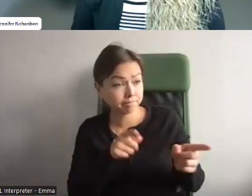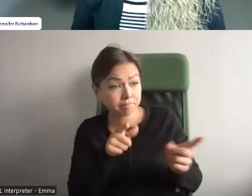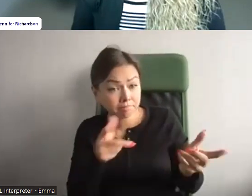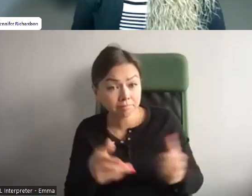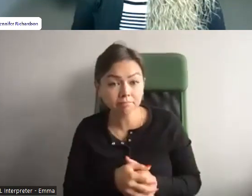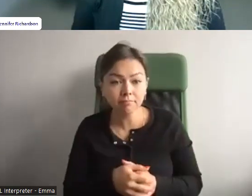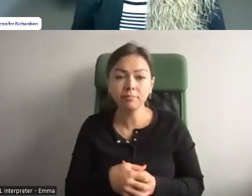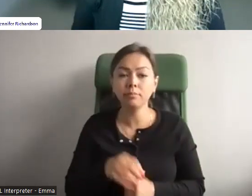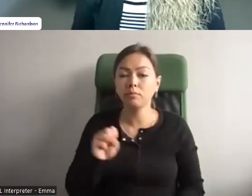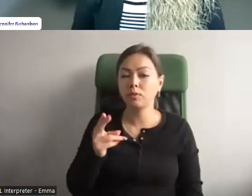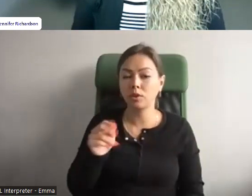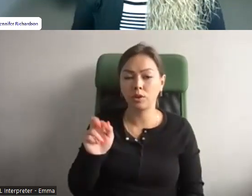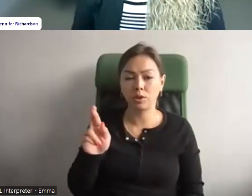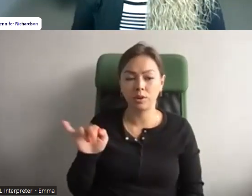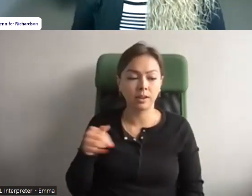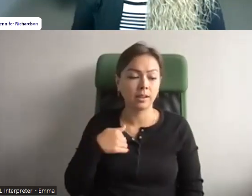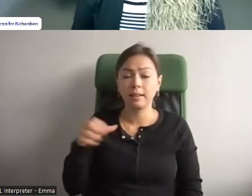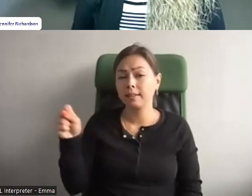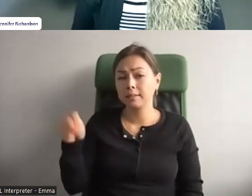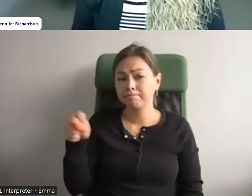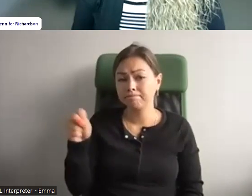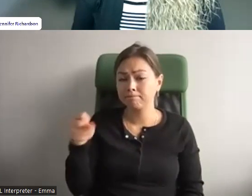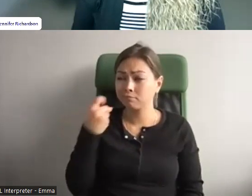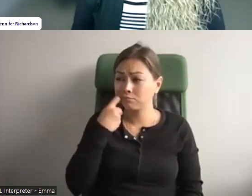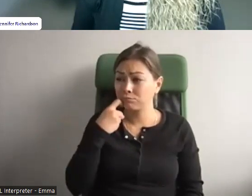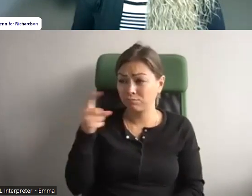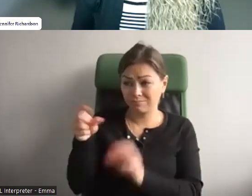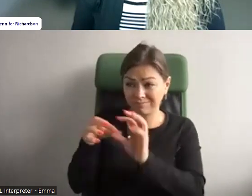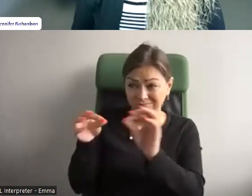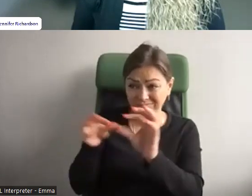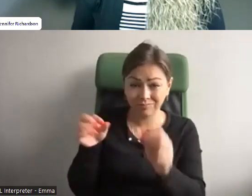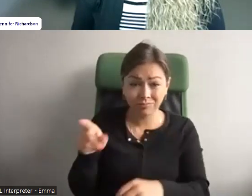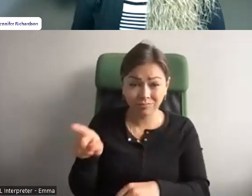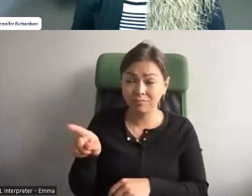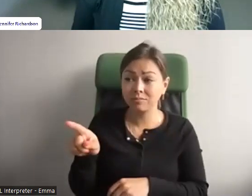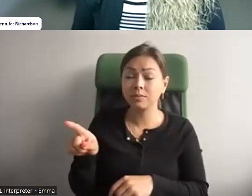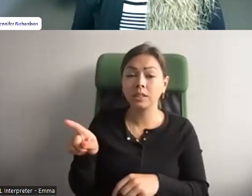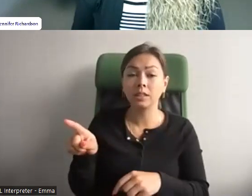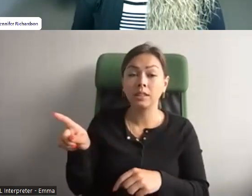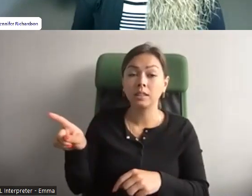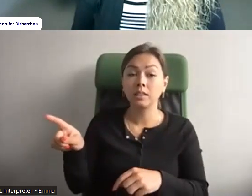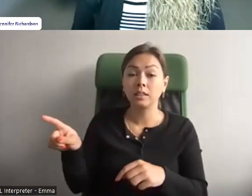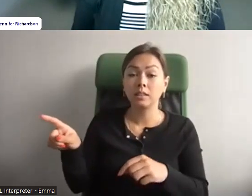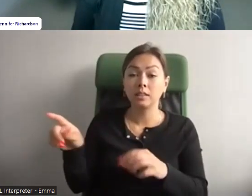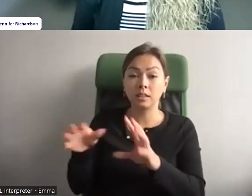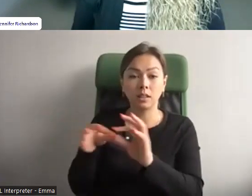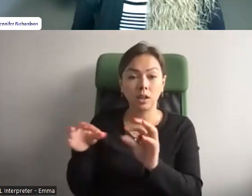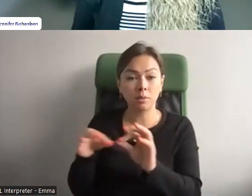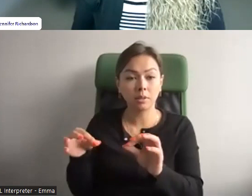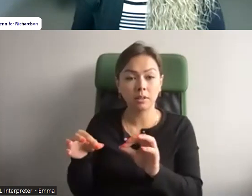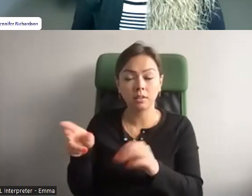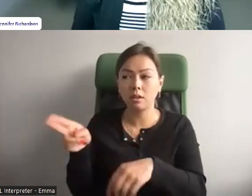I would say that just to the point you just made, to know that the comments are not remotely